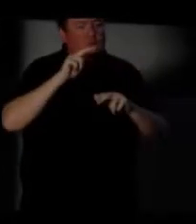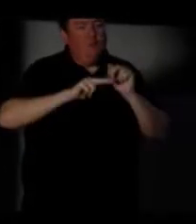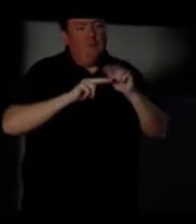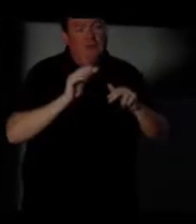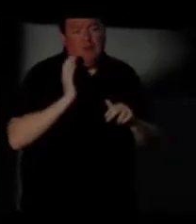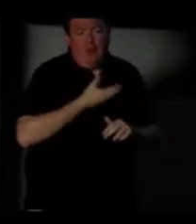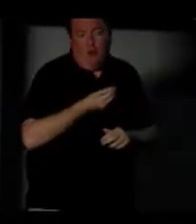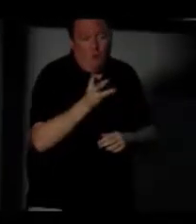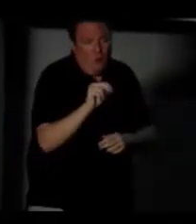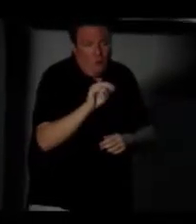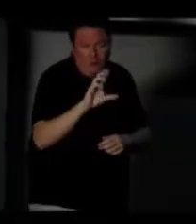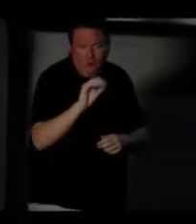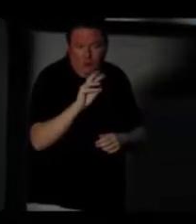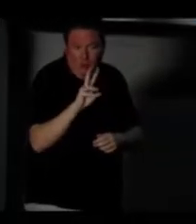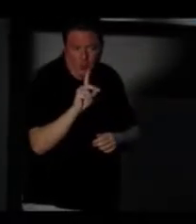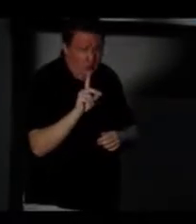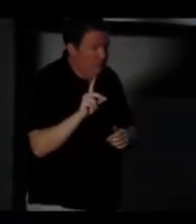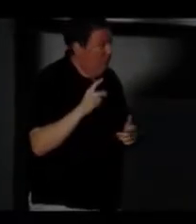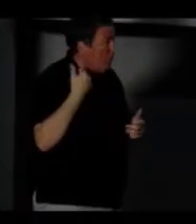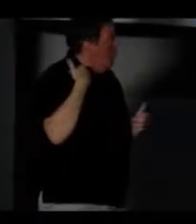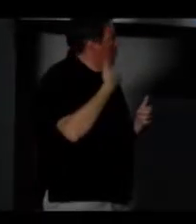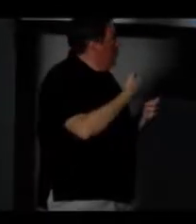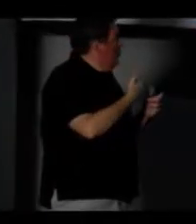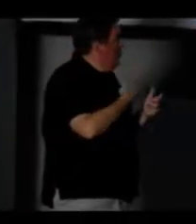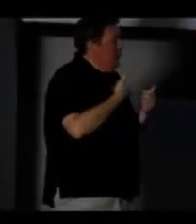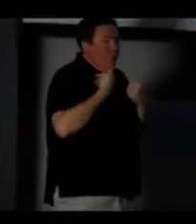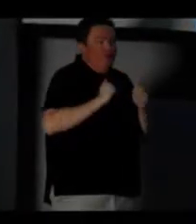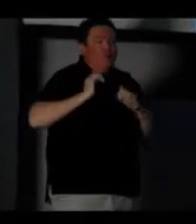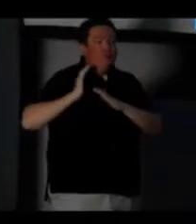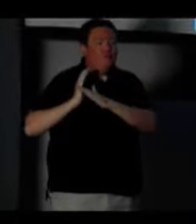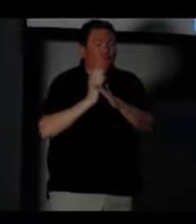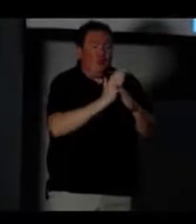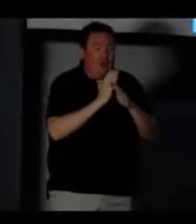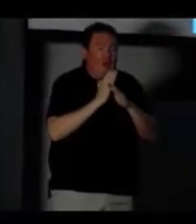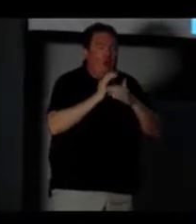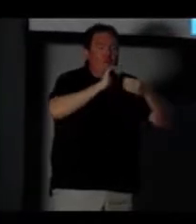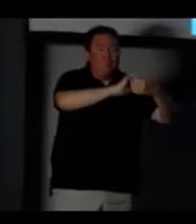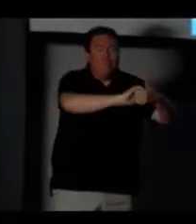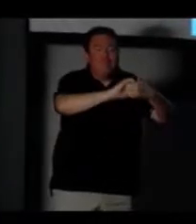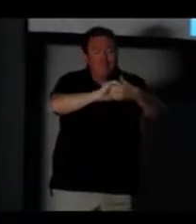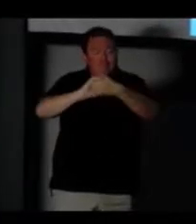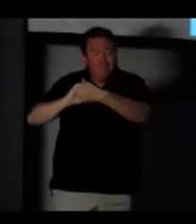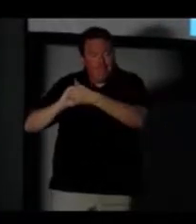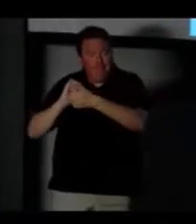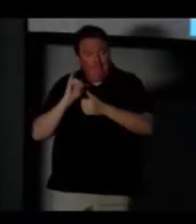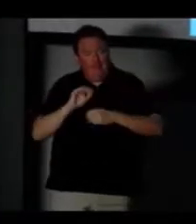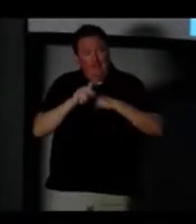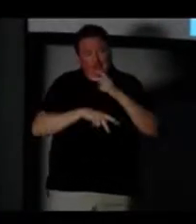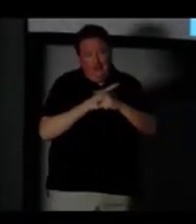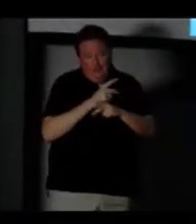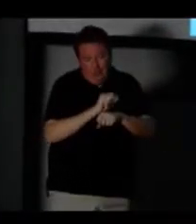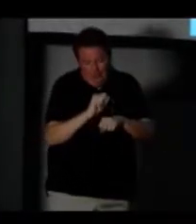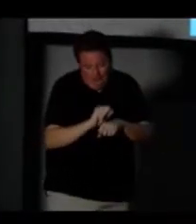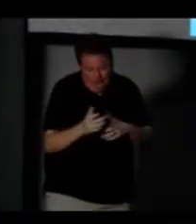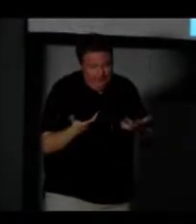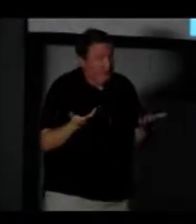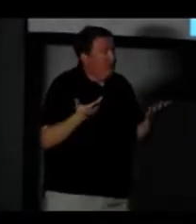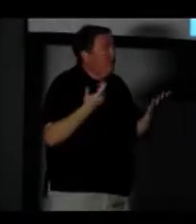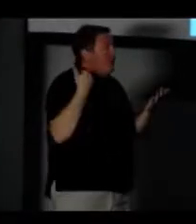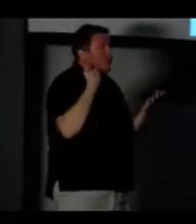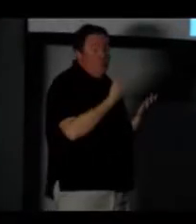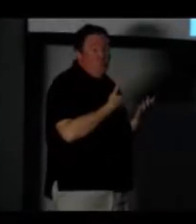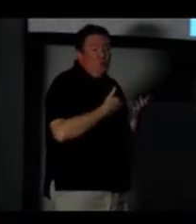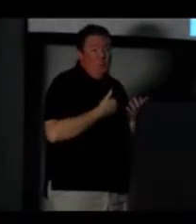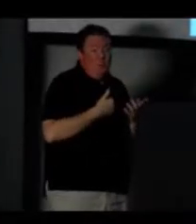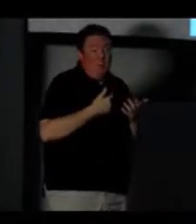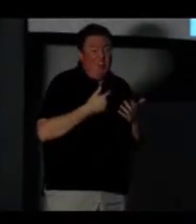and maintain it all the time. So we are now trying to share crowds and do collaborative projects of this sort. We've done a fair bit of stuff